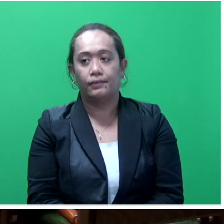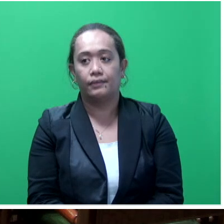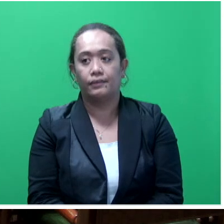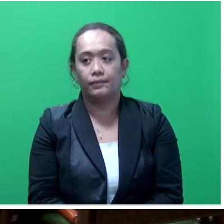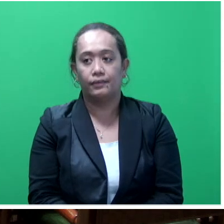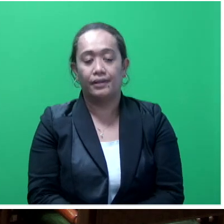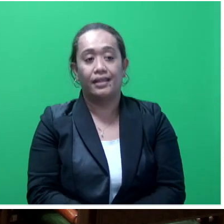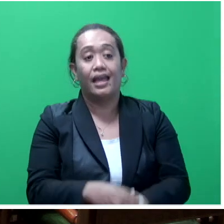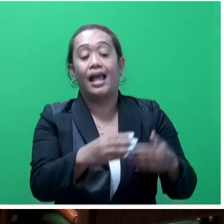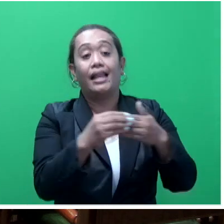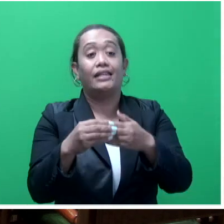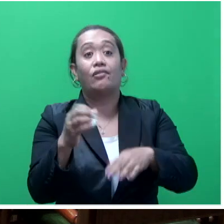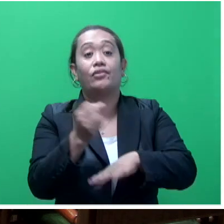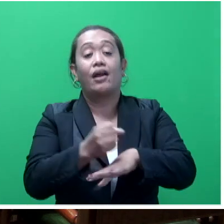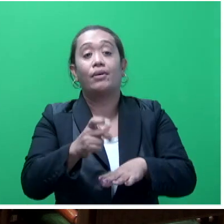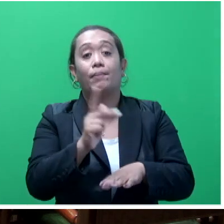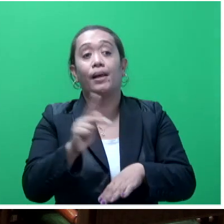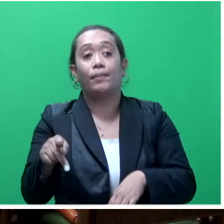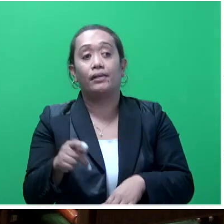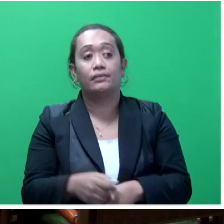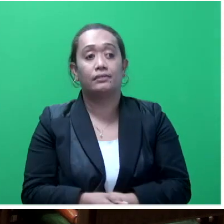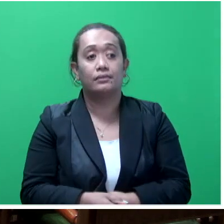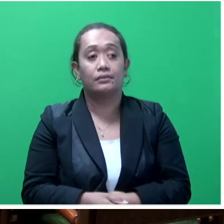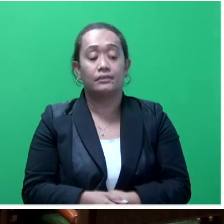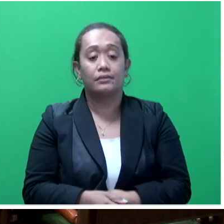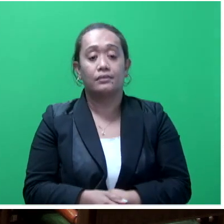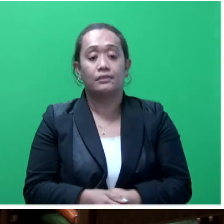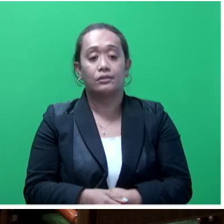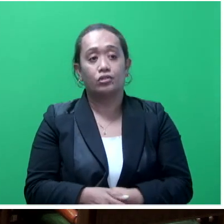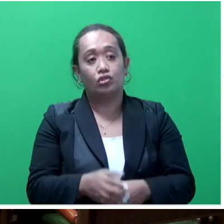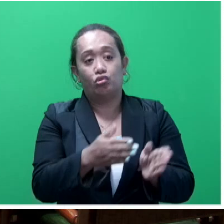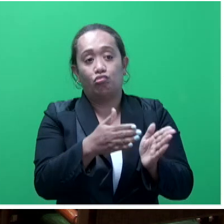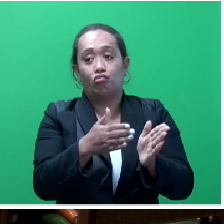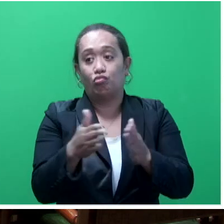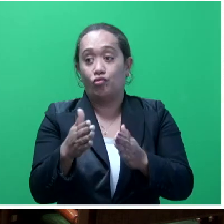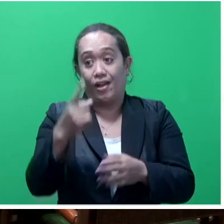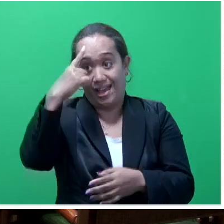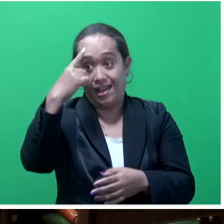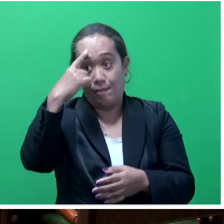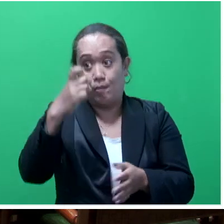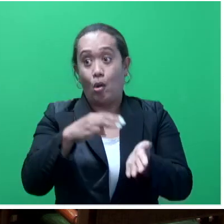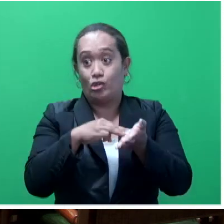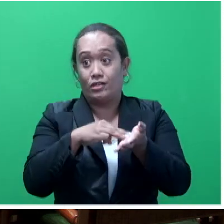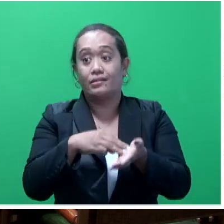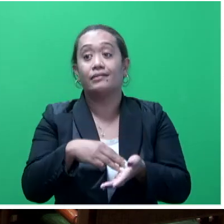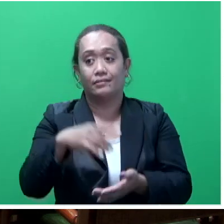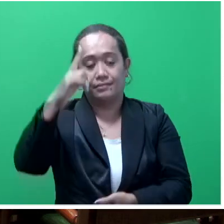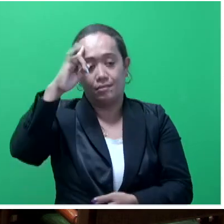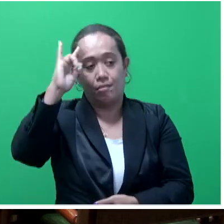Parliament, the Honourable Inia Serui Ratu, to move his motion. You have the floor, sir.